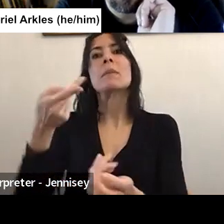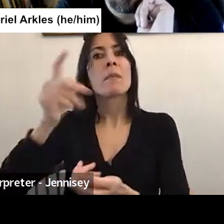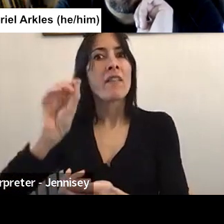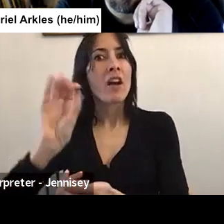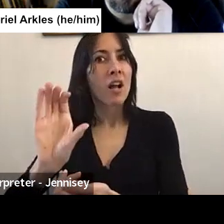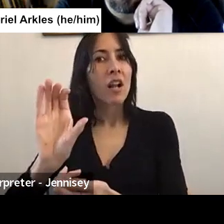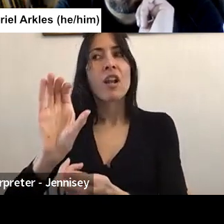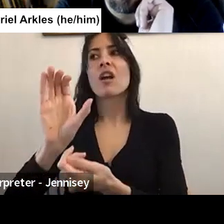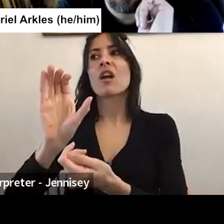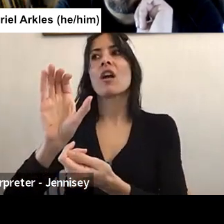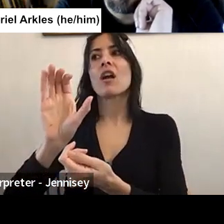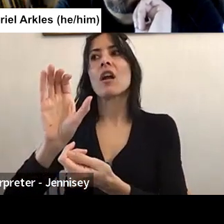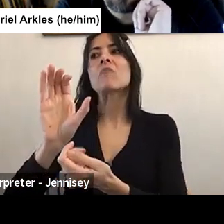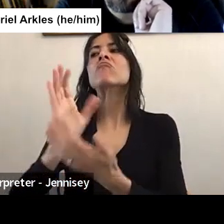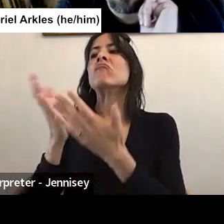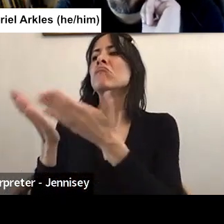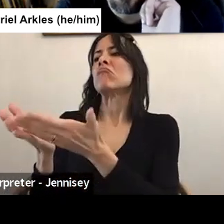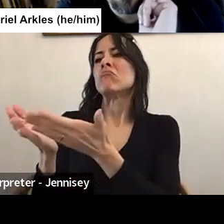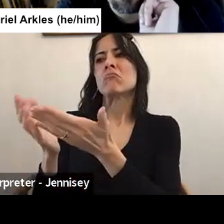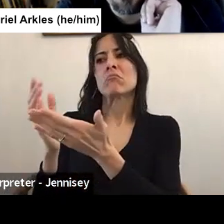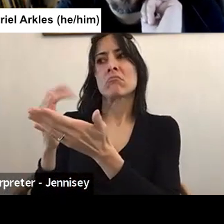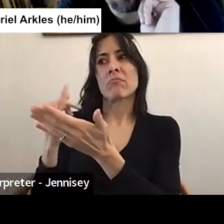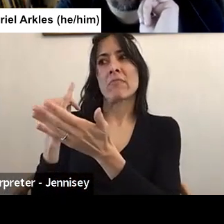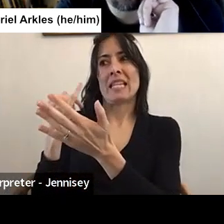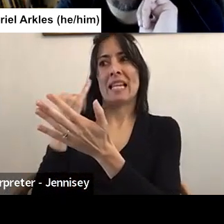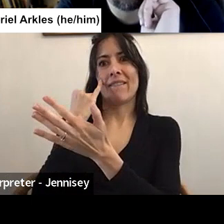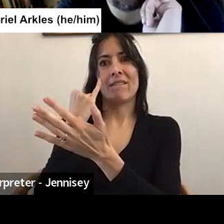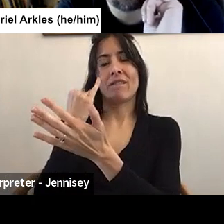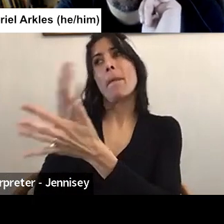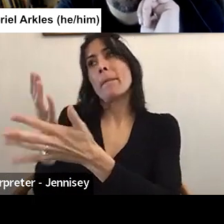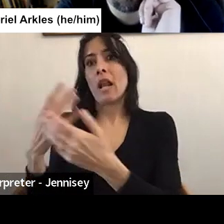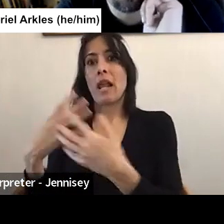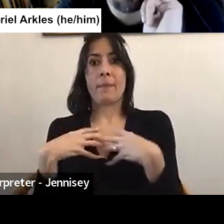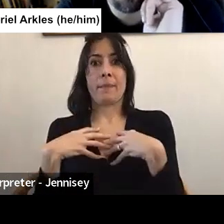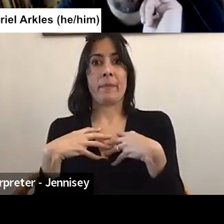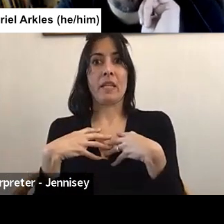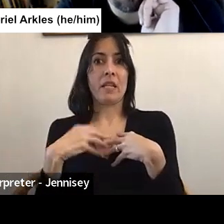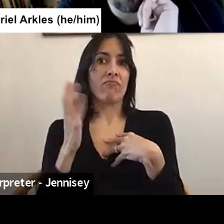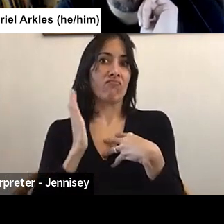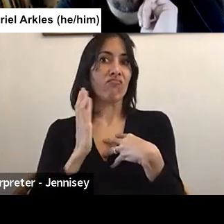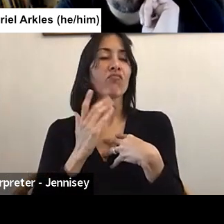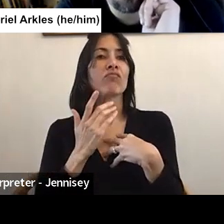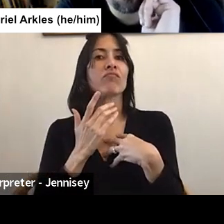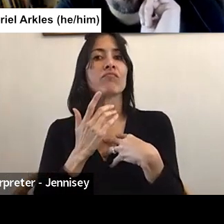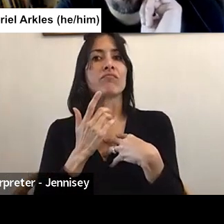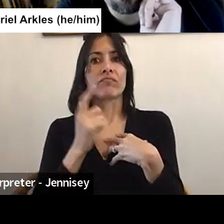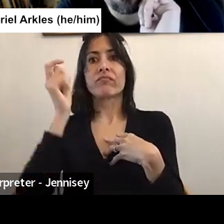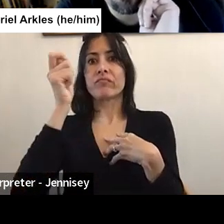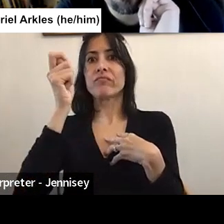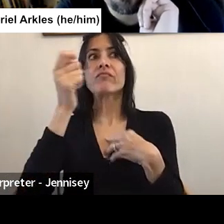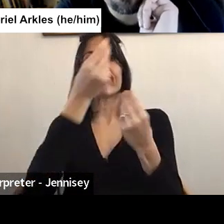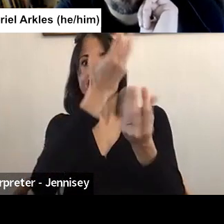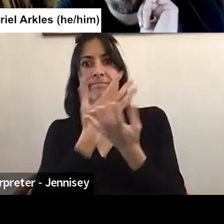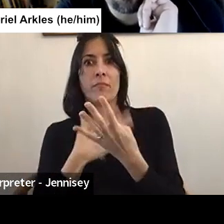what about treatment instead of prisons for someone's trauma, right? Like when I was sentenced, the pre-sentencing report came back